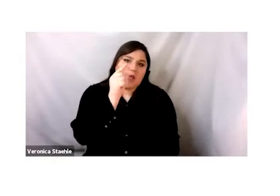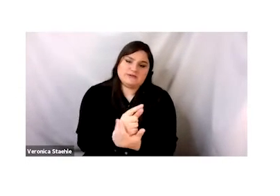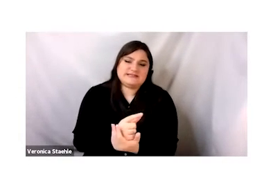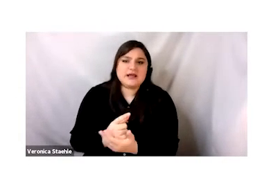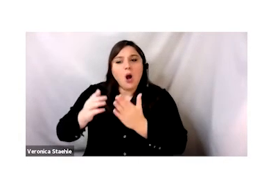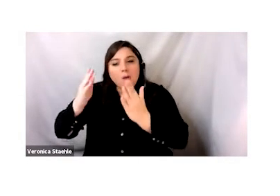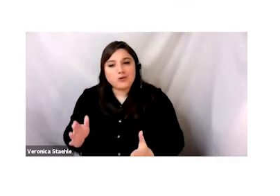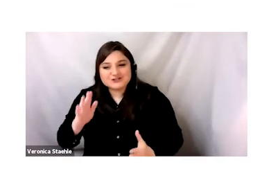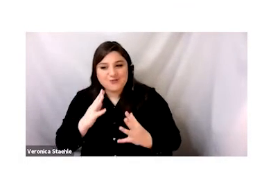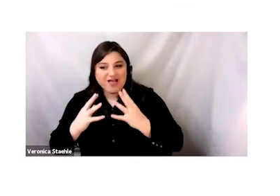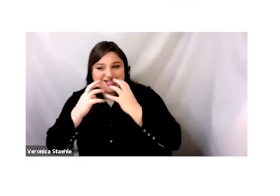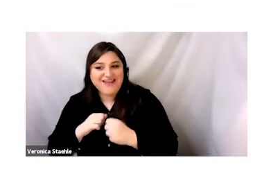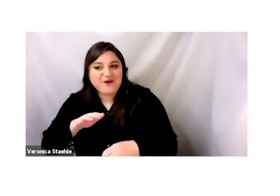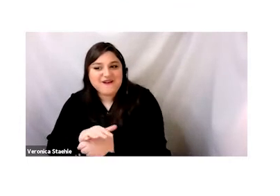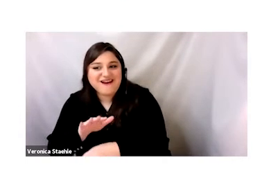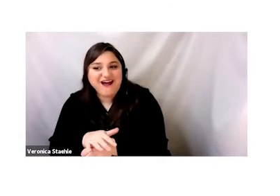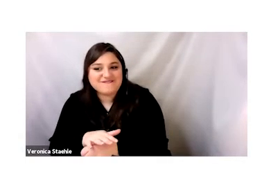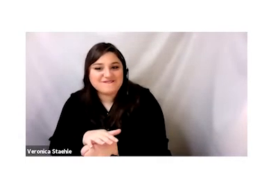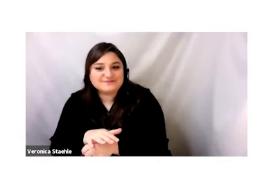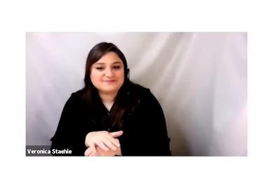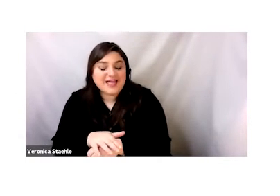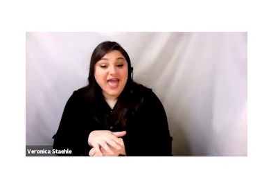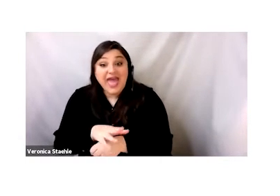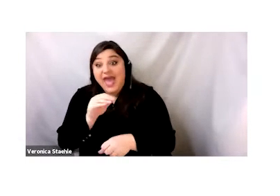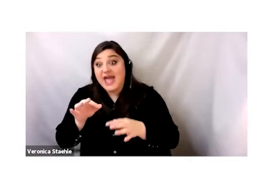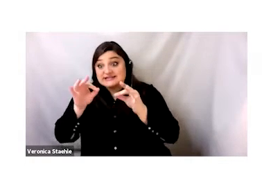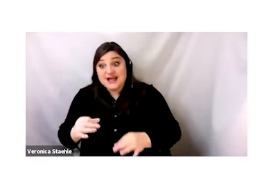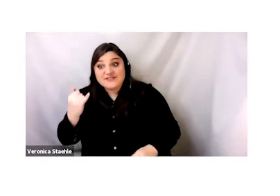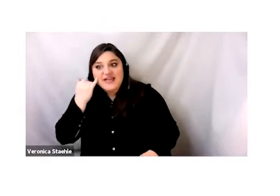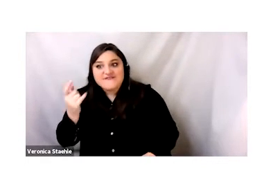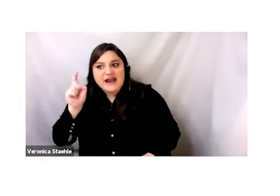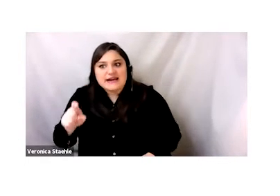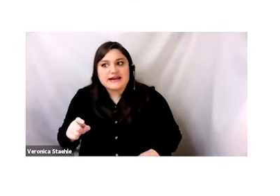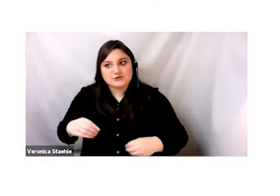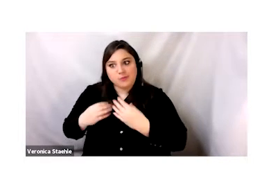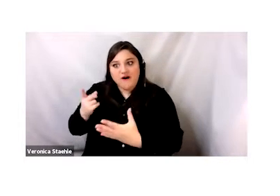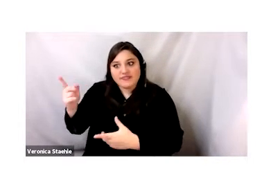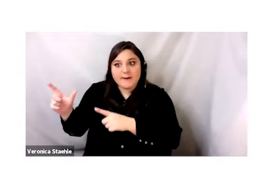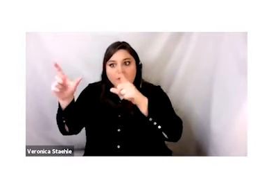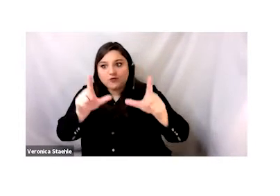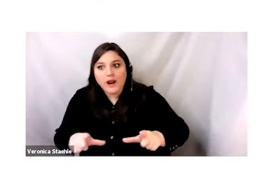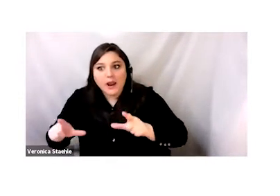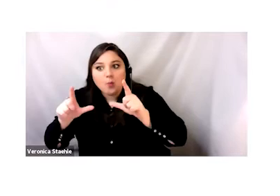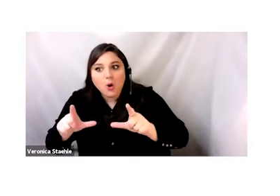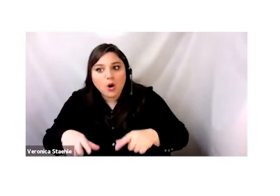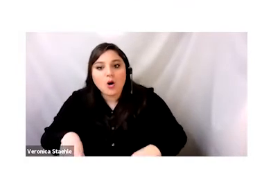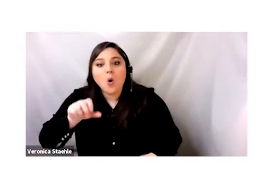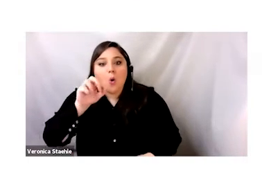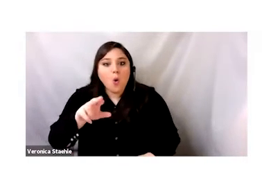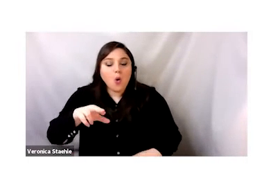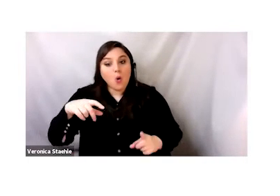something, especially if they need a framework or a word to do it. So if someone's like,